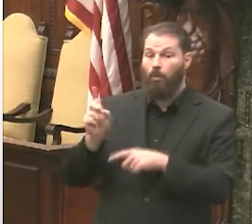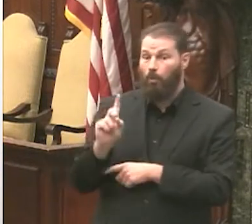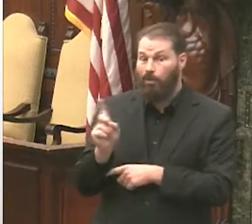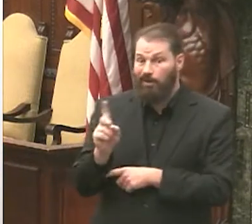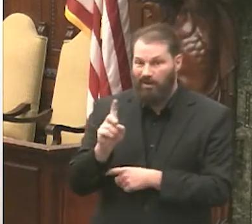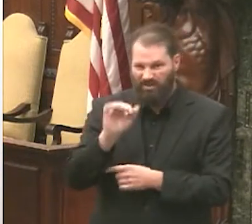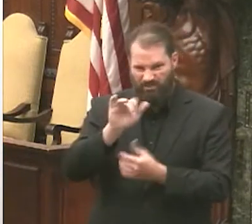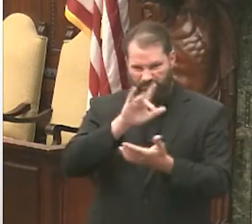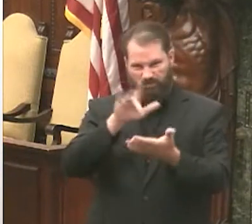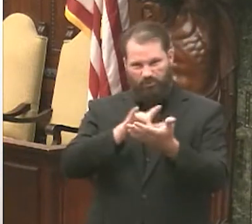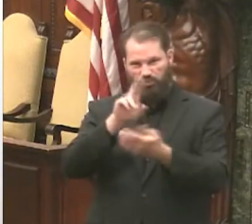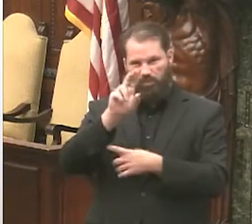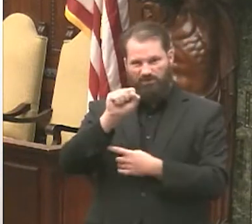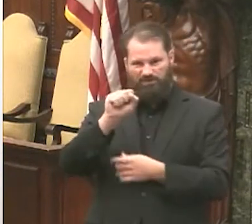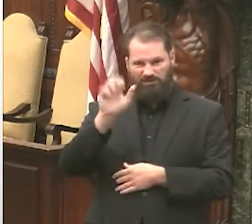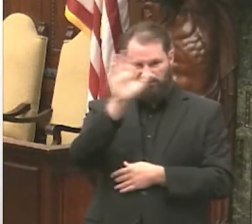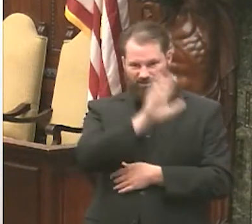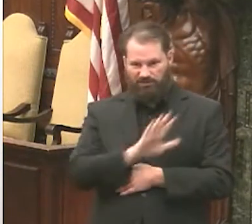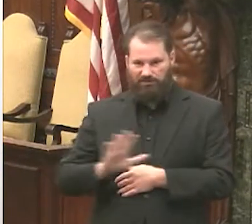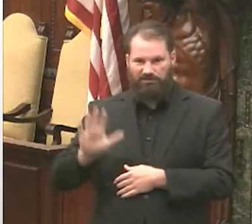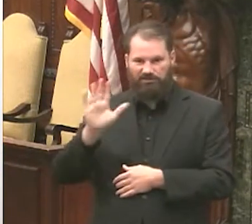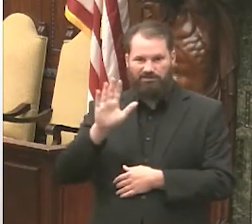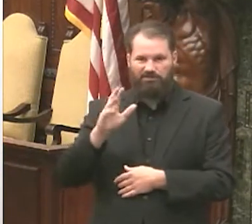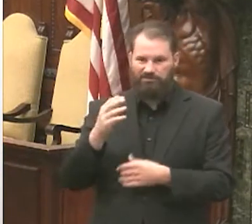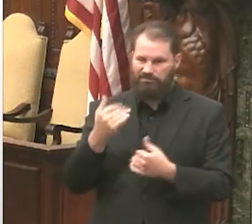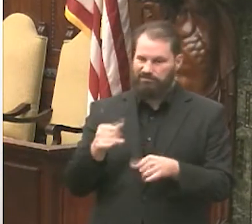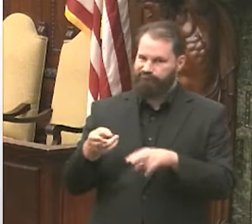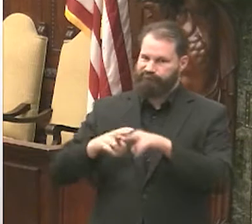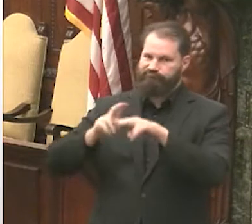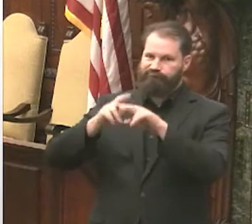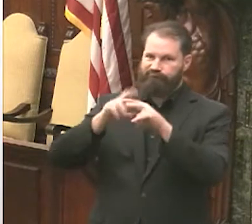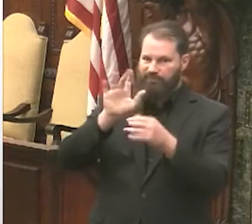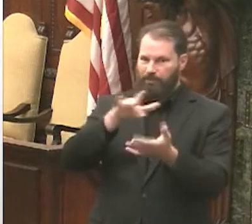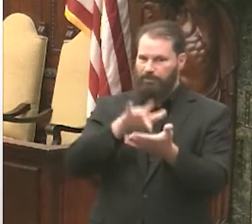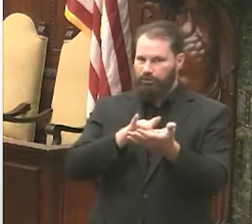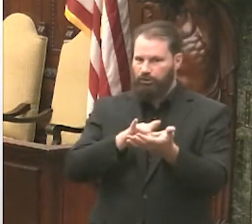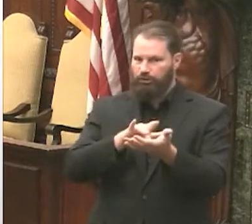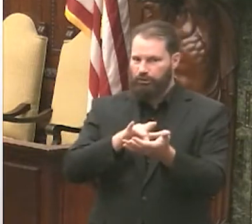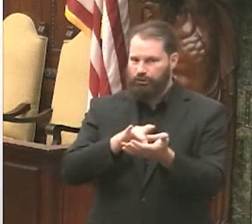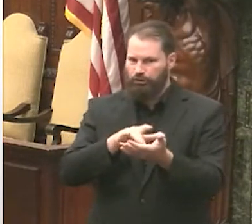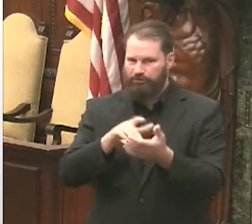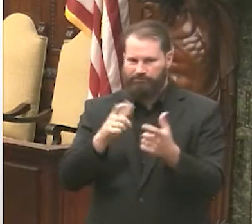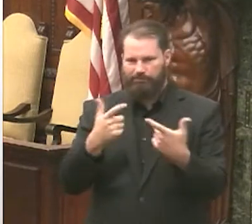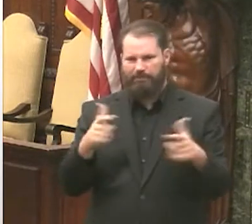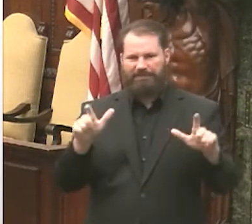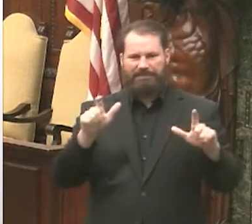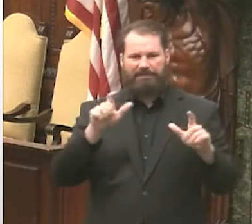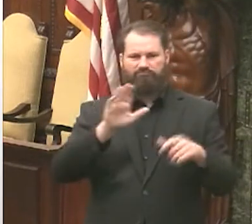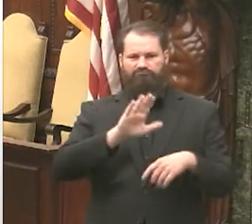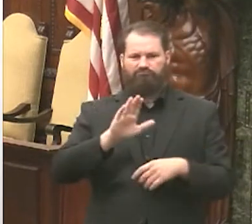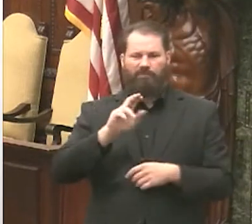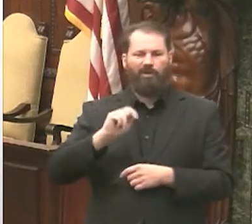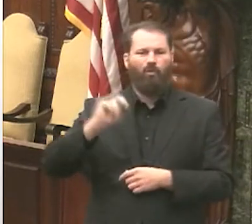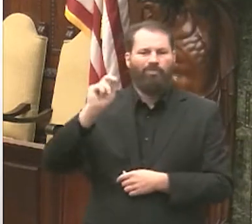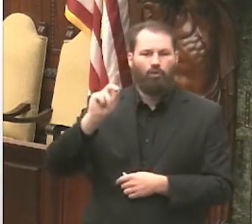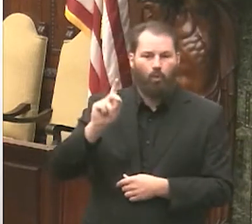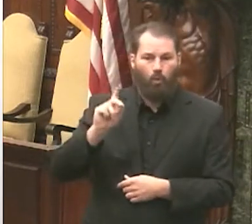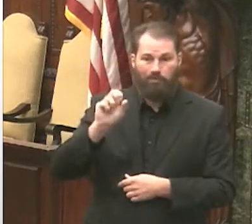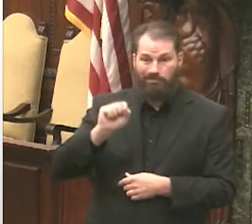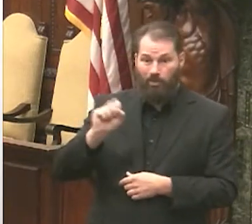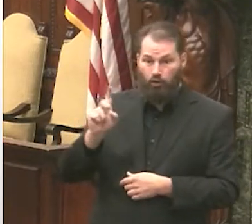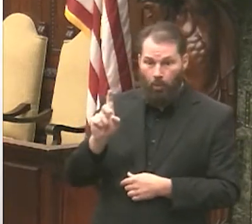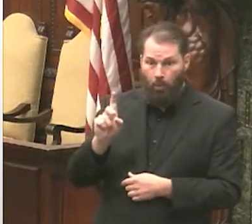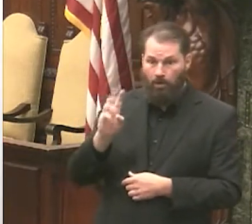were rising a couple of weeks ago, and they're still rising. They're particularly rising in the big center of the country: North Dakota, South Dakota, Wisconsin,